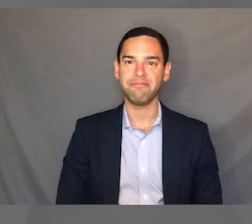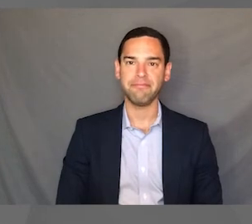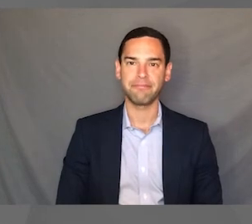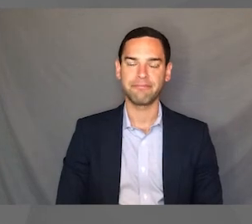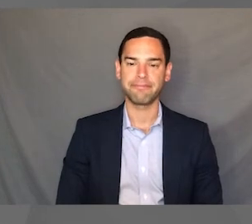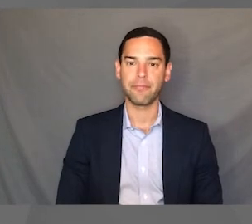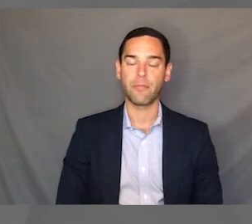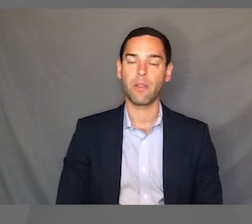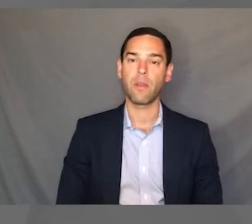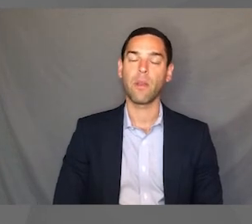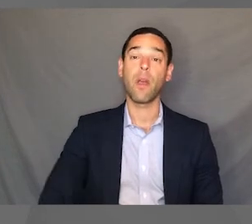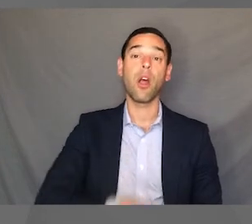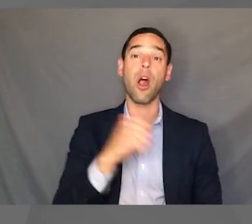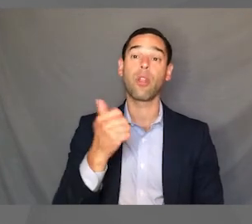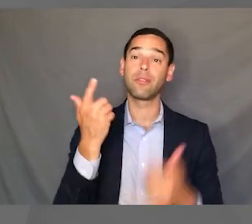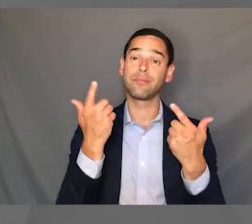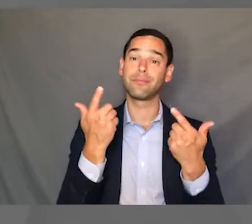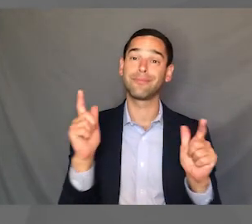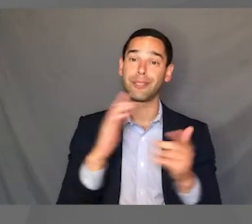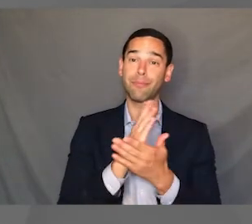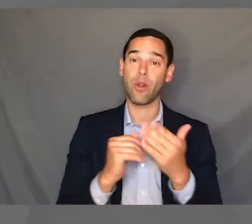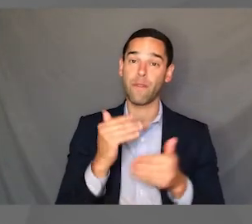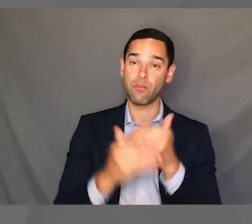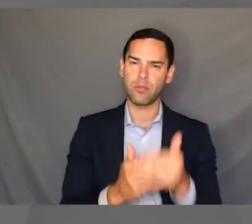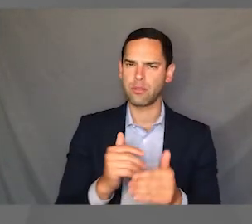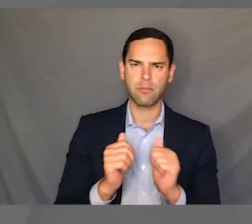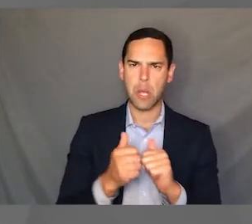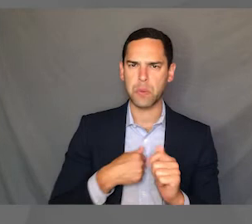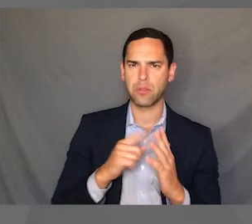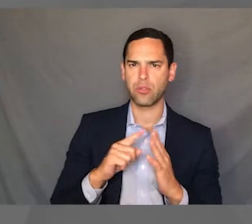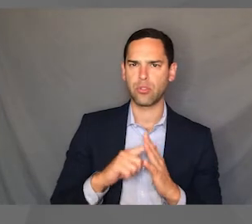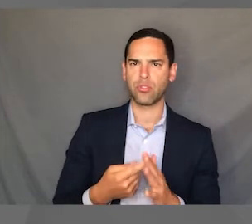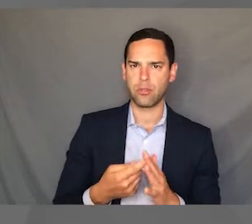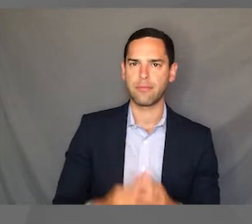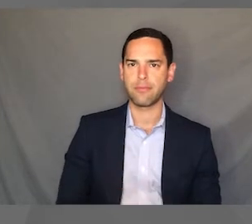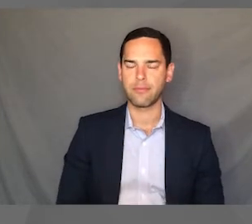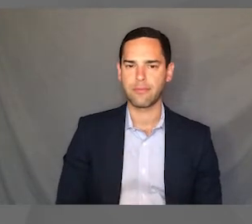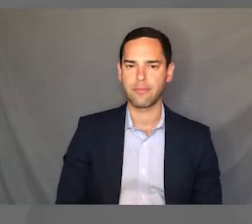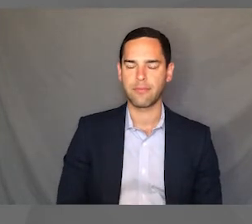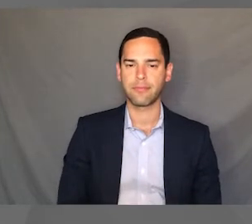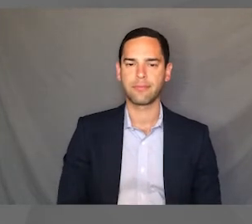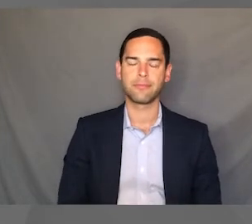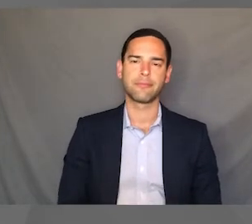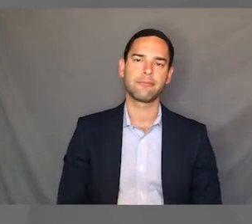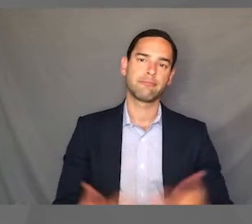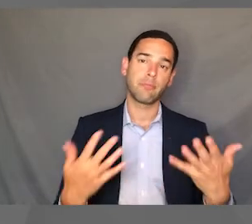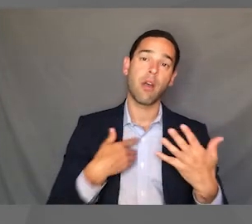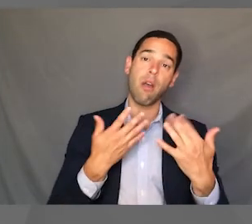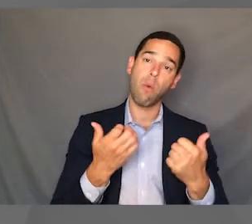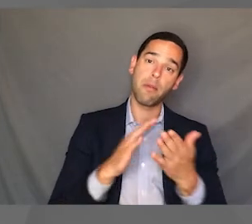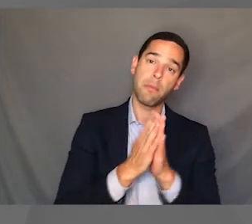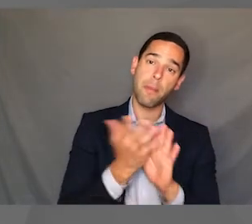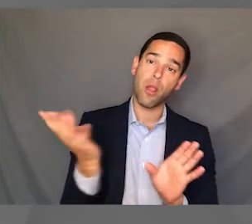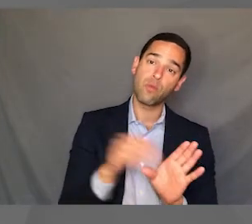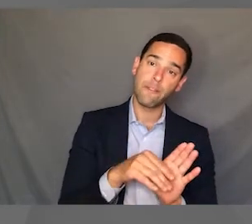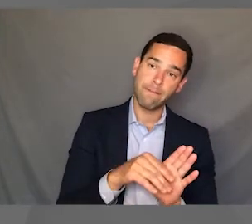Another big part to this process is, how do we start out? We want to make sure we're inclusive. We want to make sure that